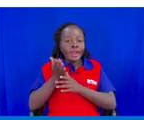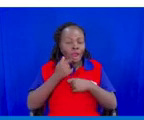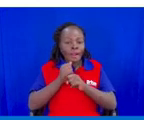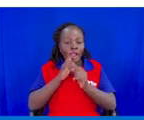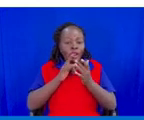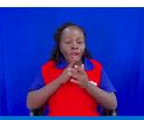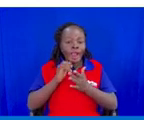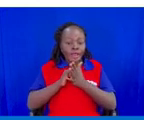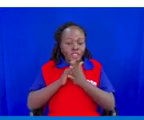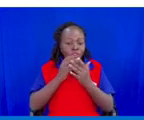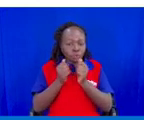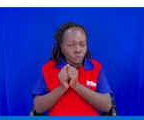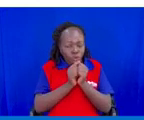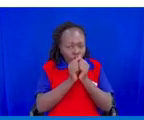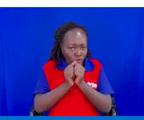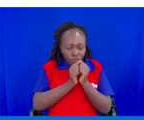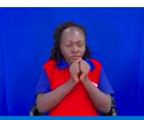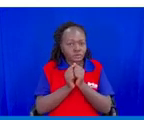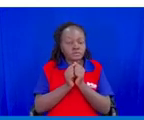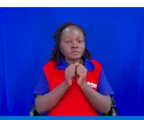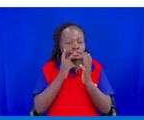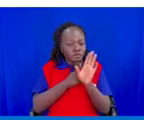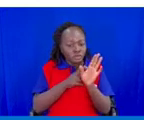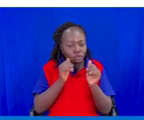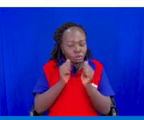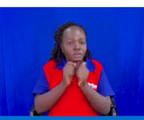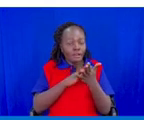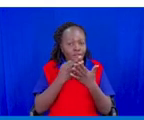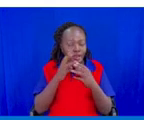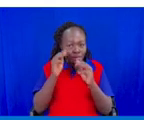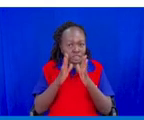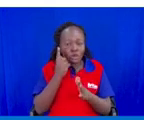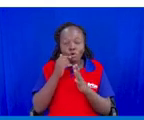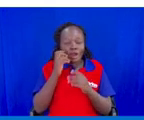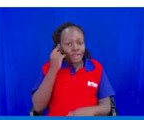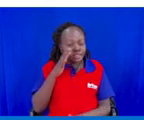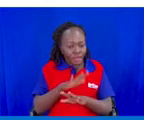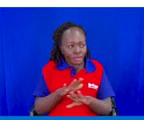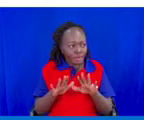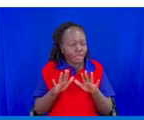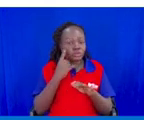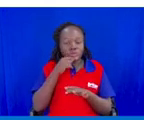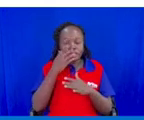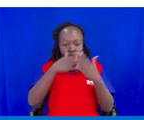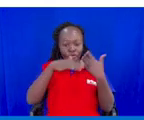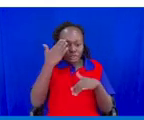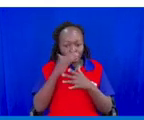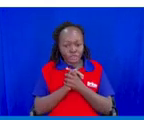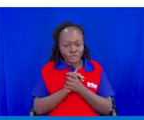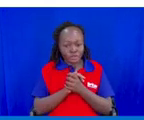you're also partnering with a fund manager who understands the market, who's professional, because